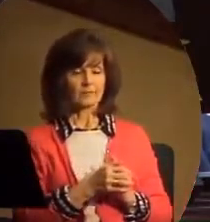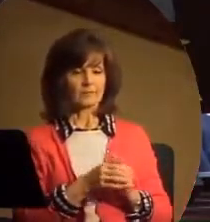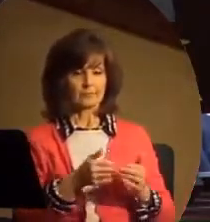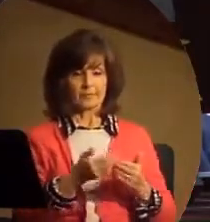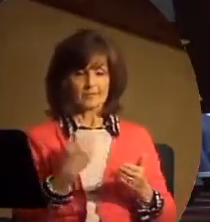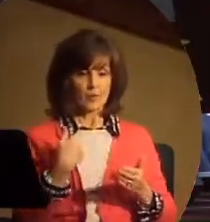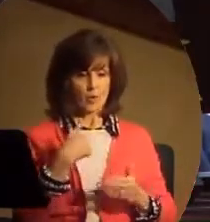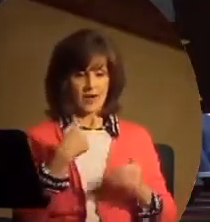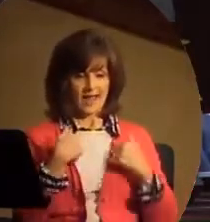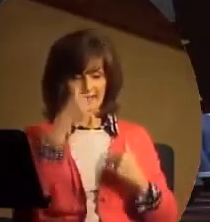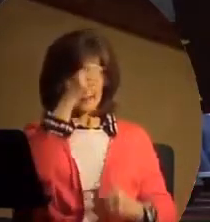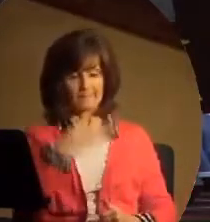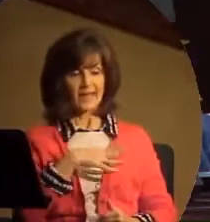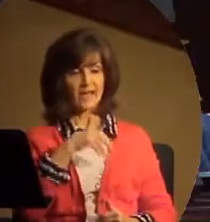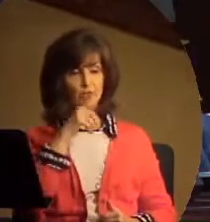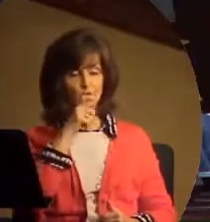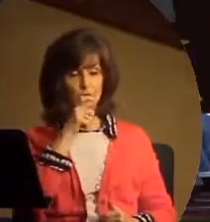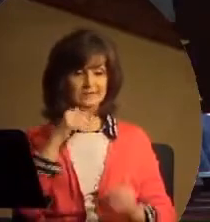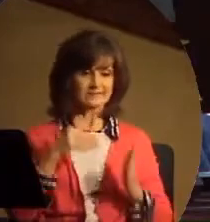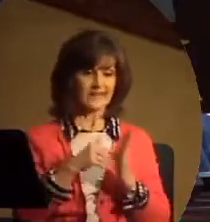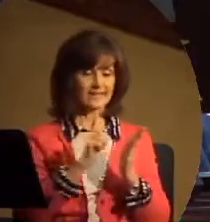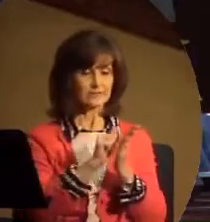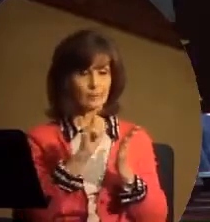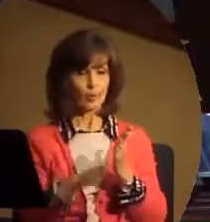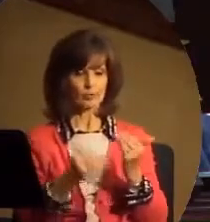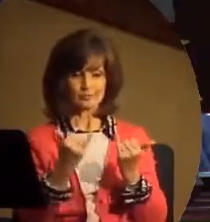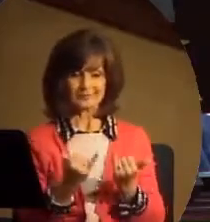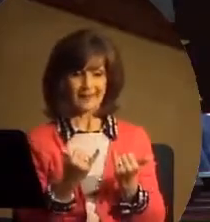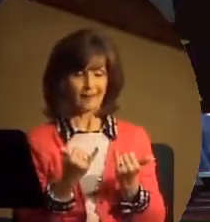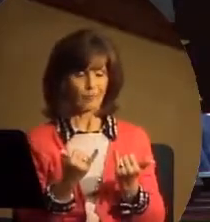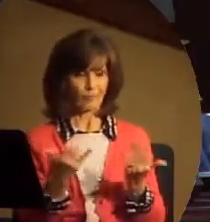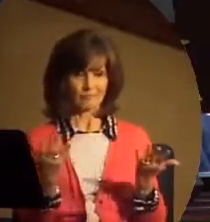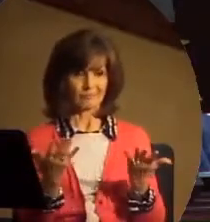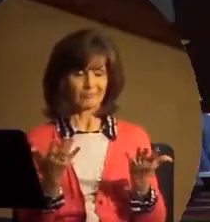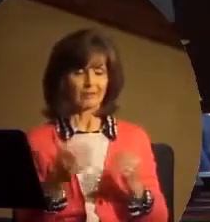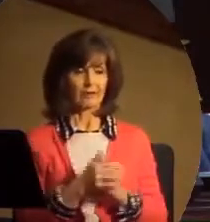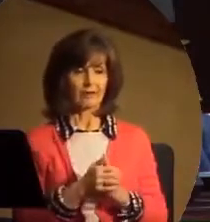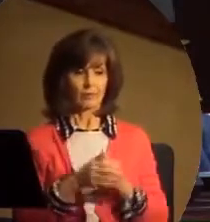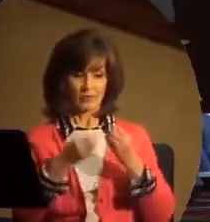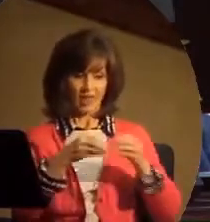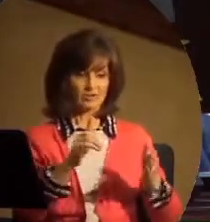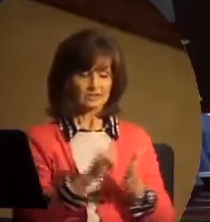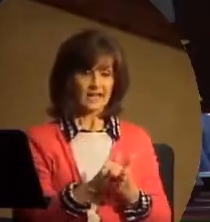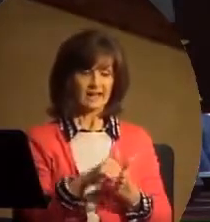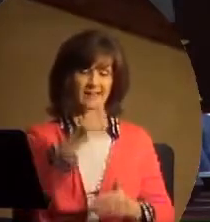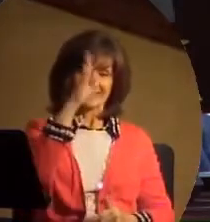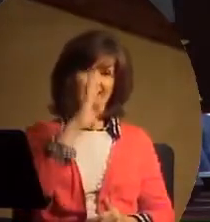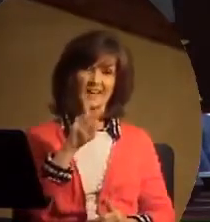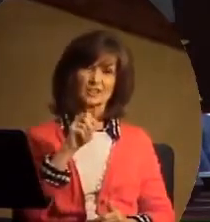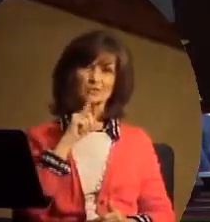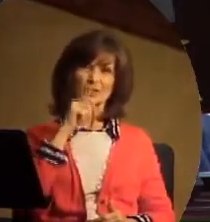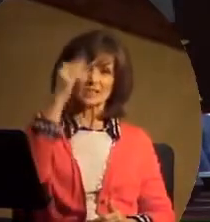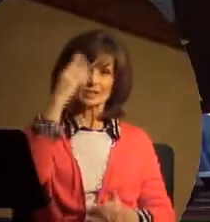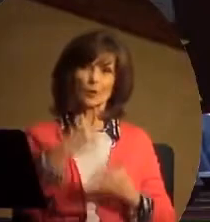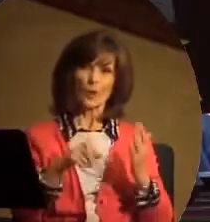happen? God, are you there? God, do you really know what you're doing?